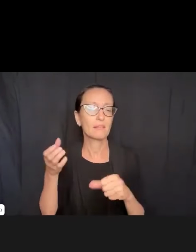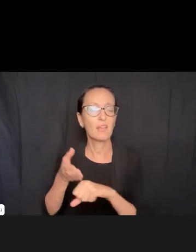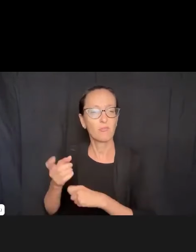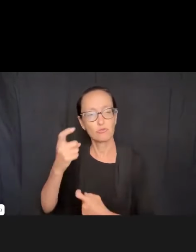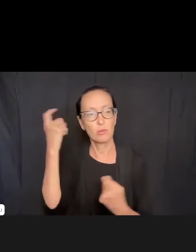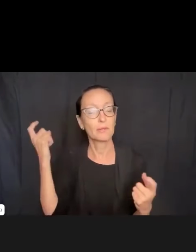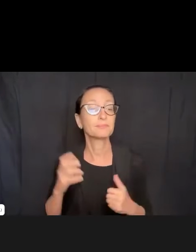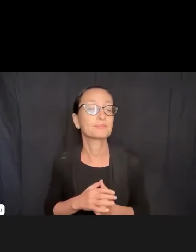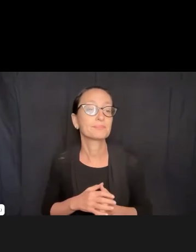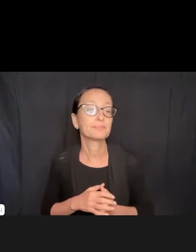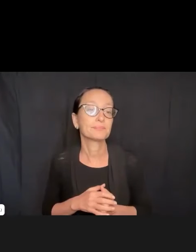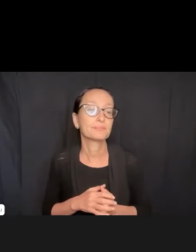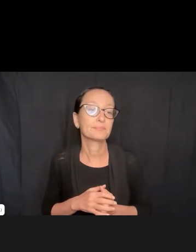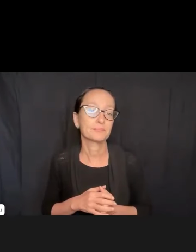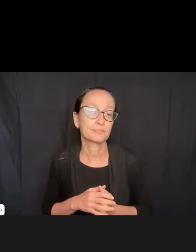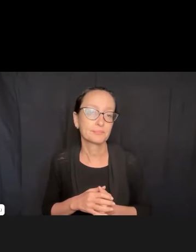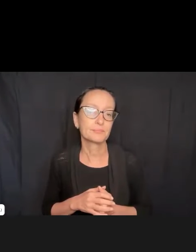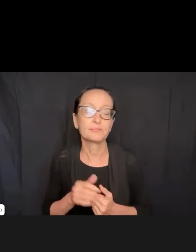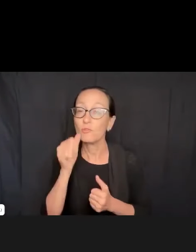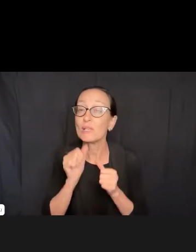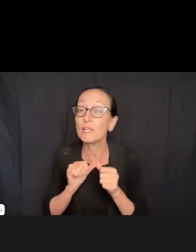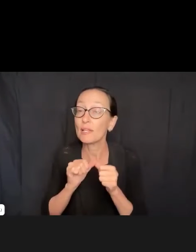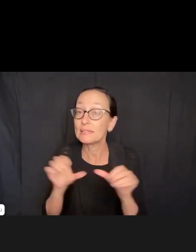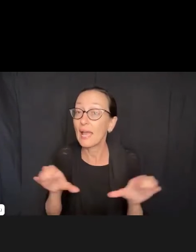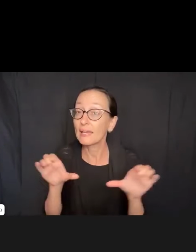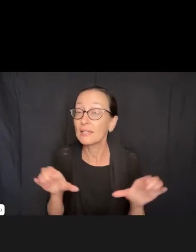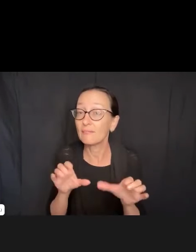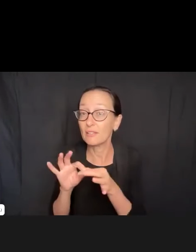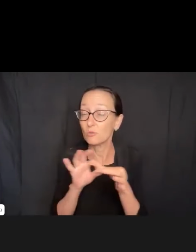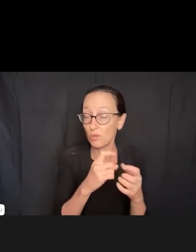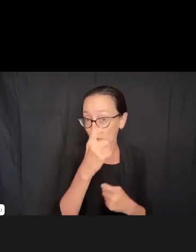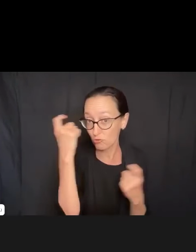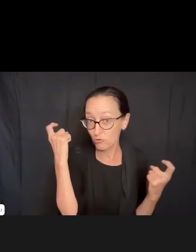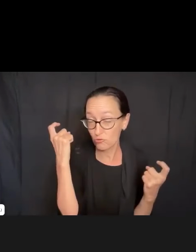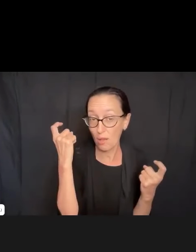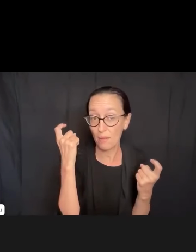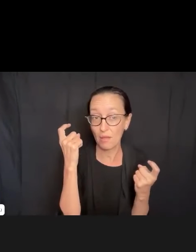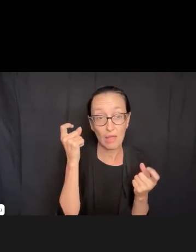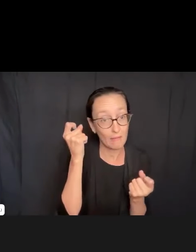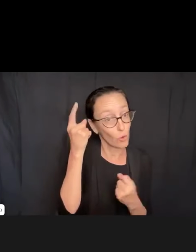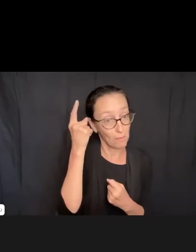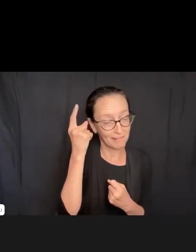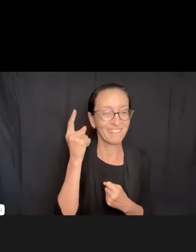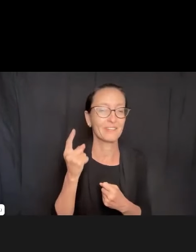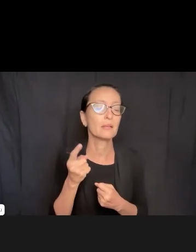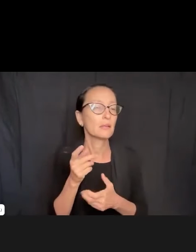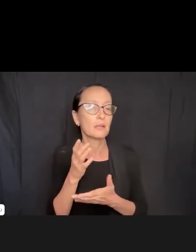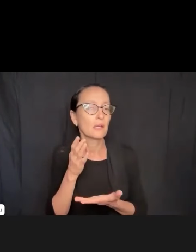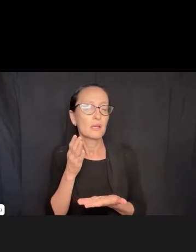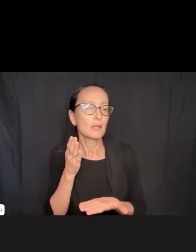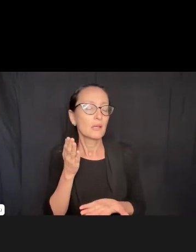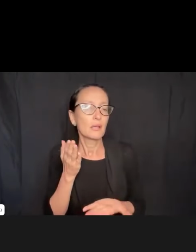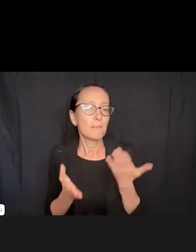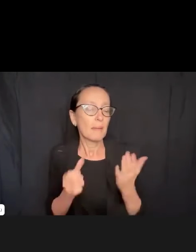are examples of trauma-informed resiliency activities. Some might not be evidence-based treatments to treat trauma, but may